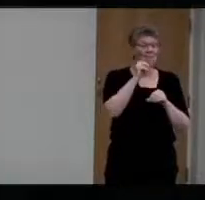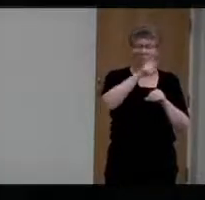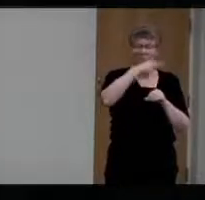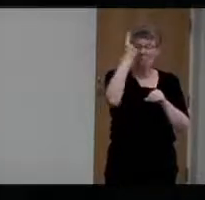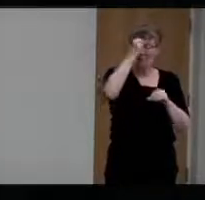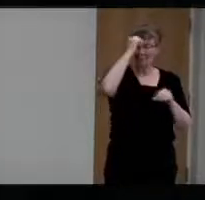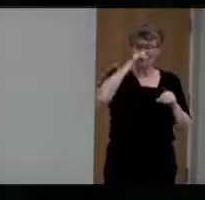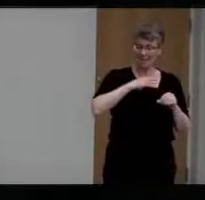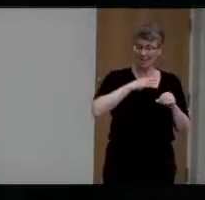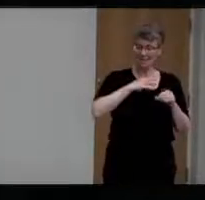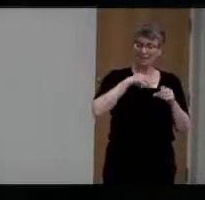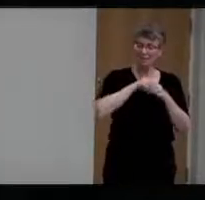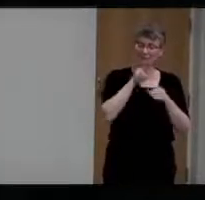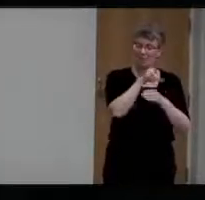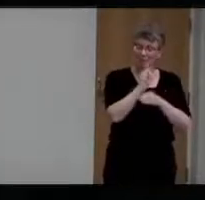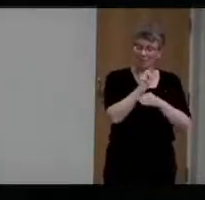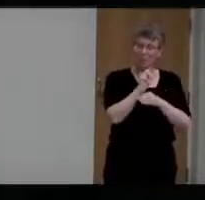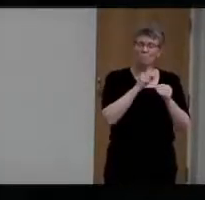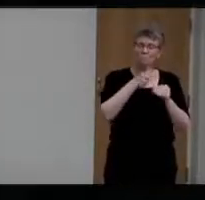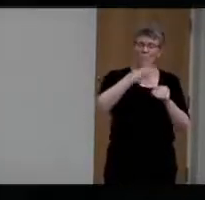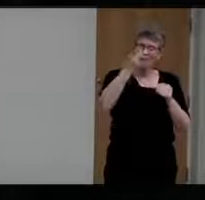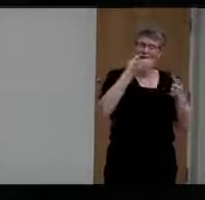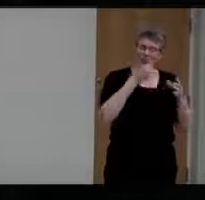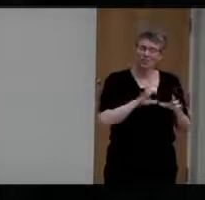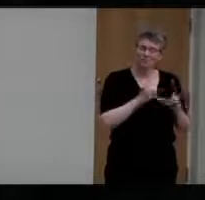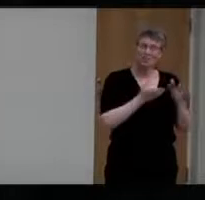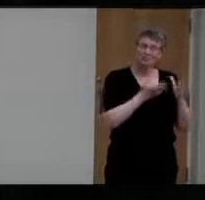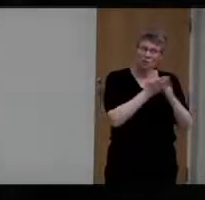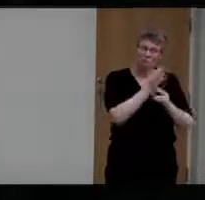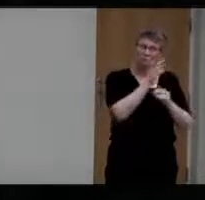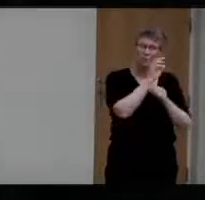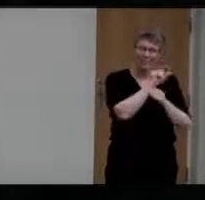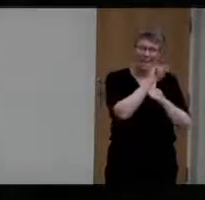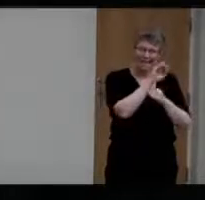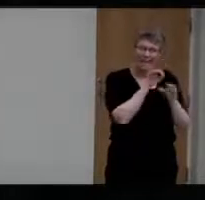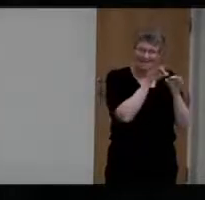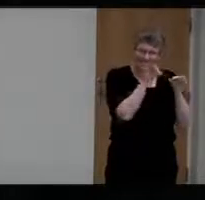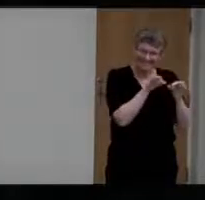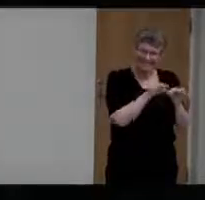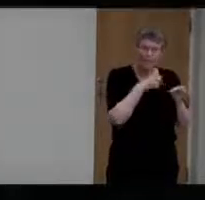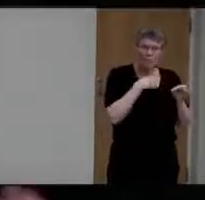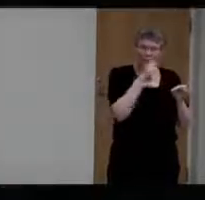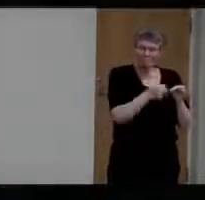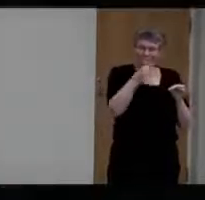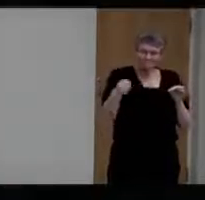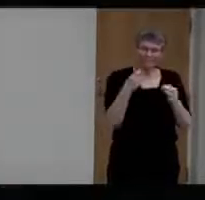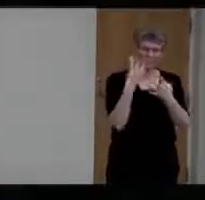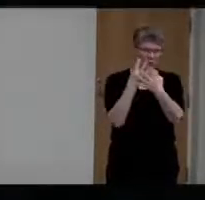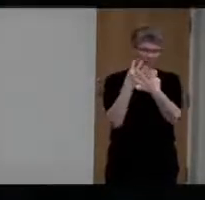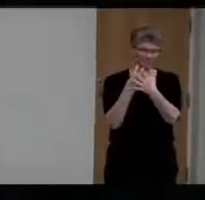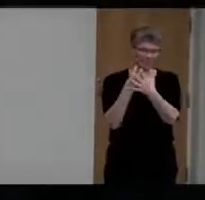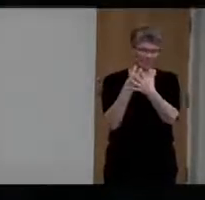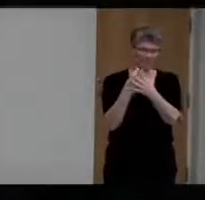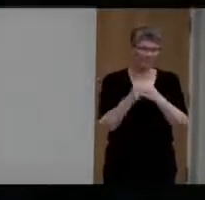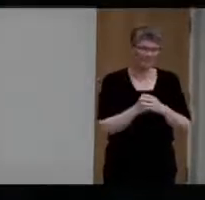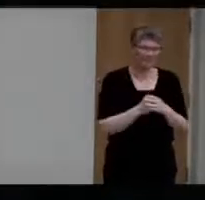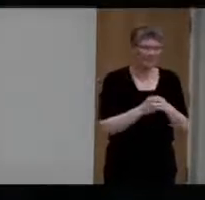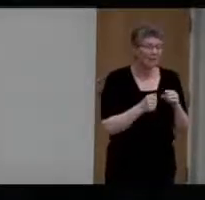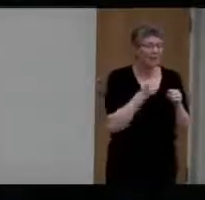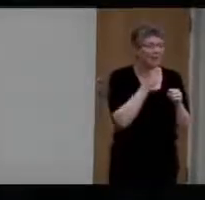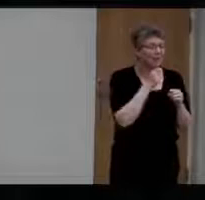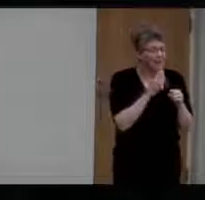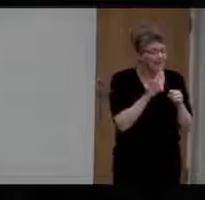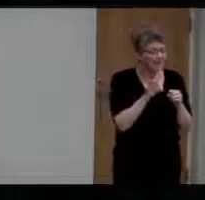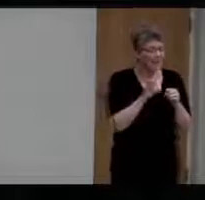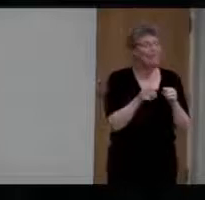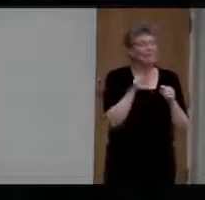being in jail. But if you encode that bias and you magnify it through an algorithm that